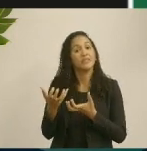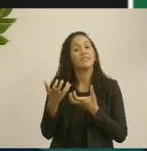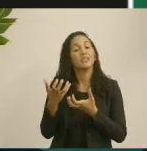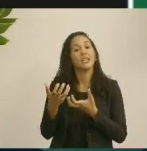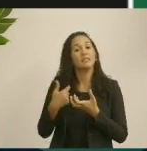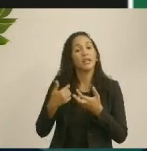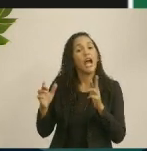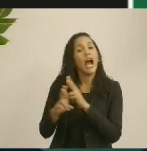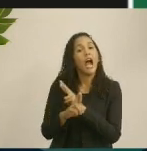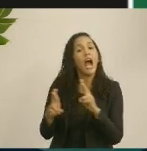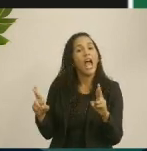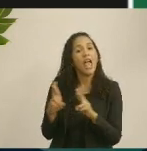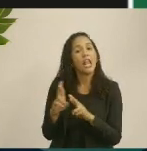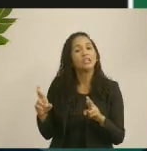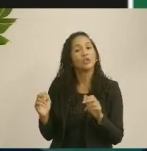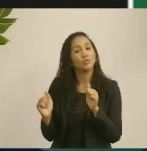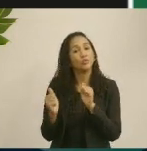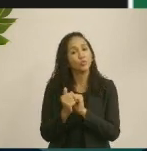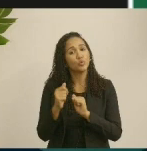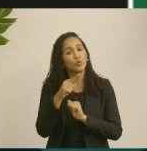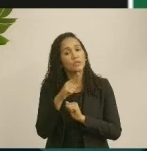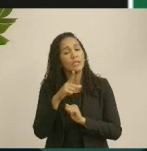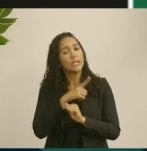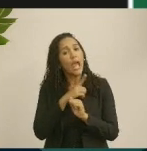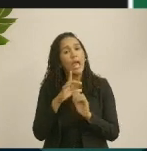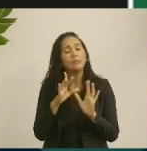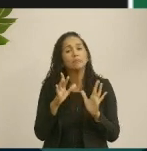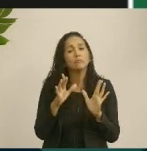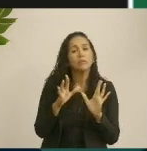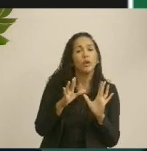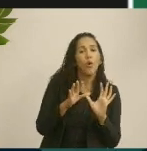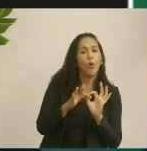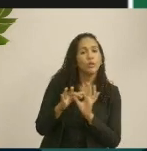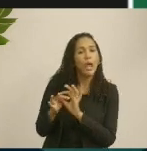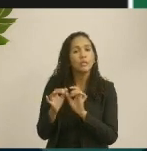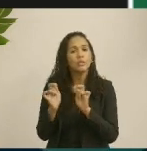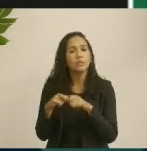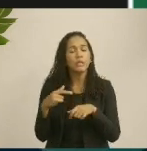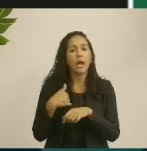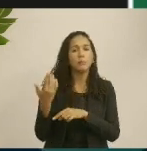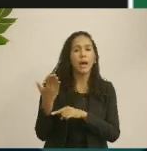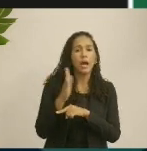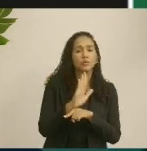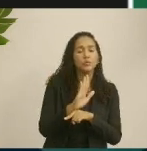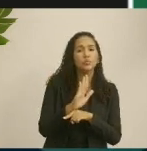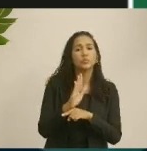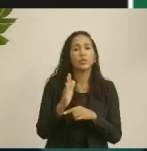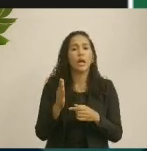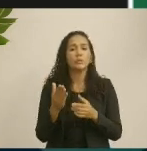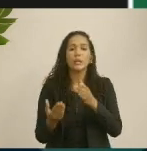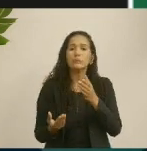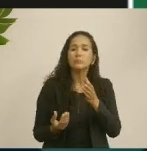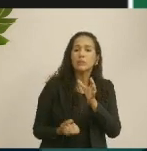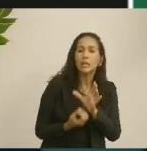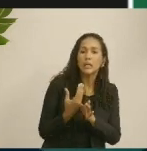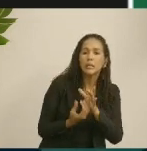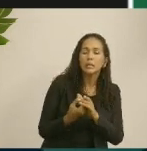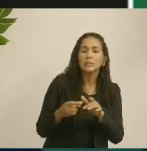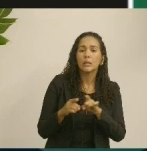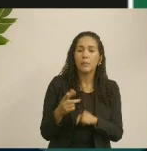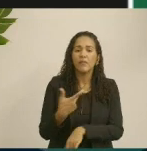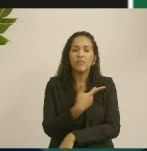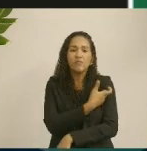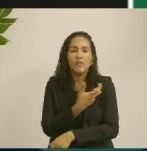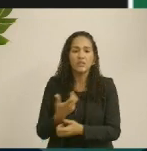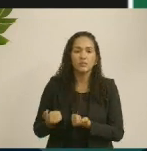are contacts which can be of any help. But yes, of course, the production issue is important and the distribution issue as well. And the new